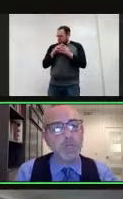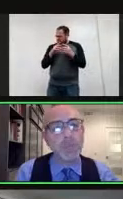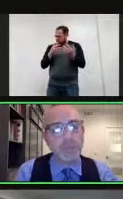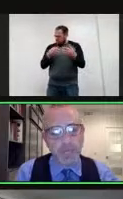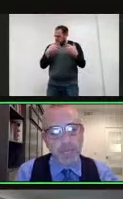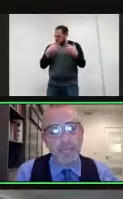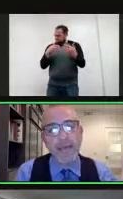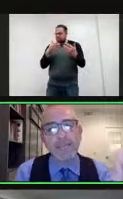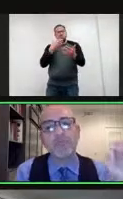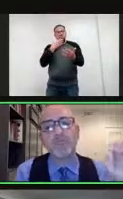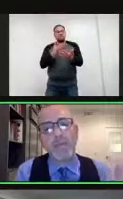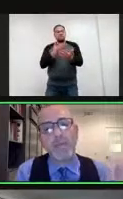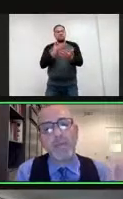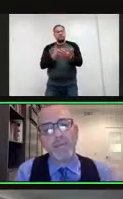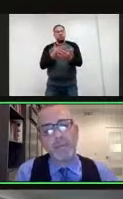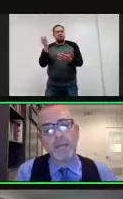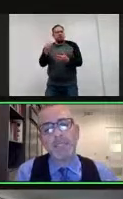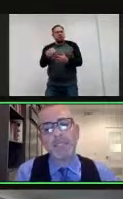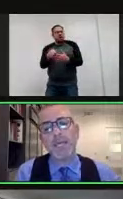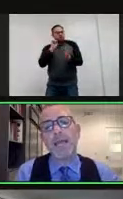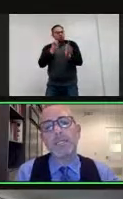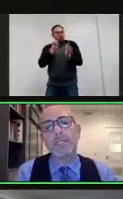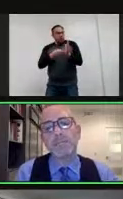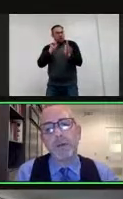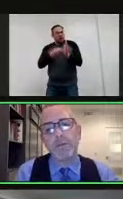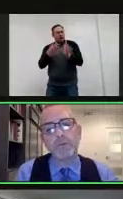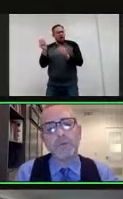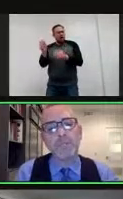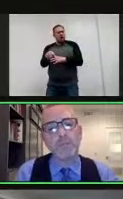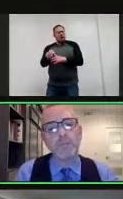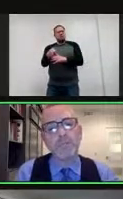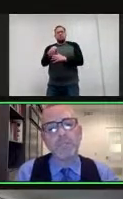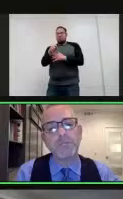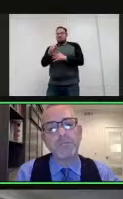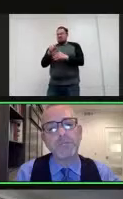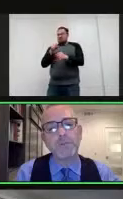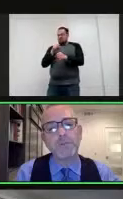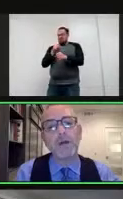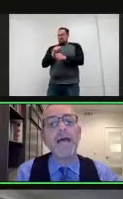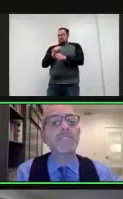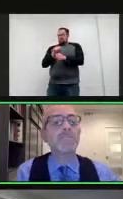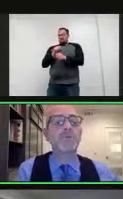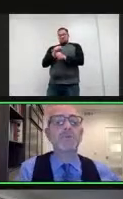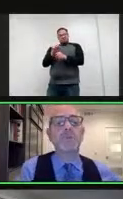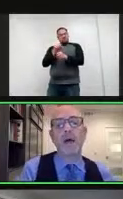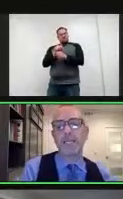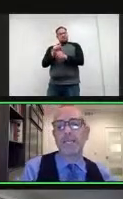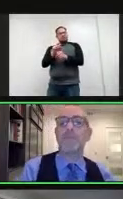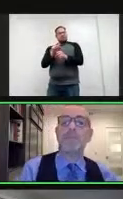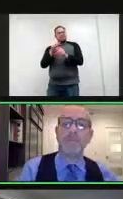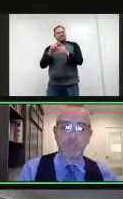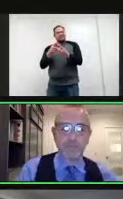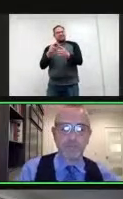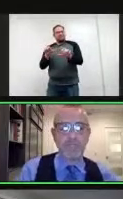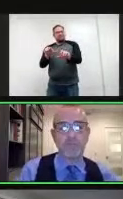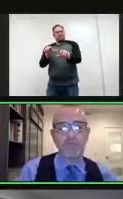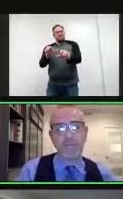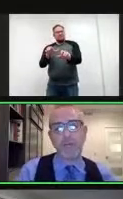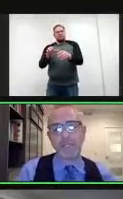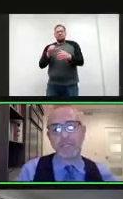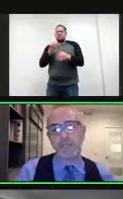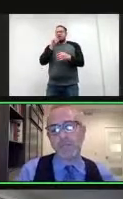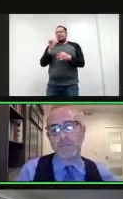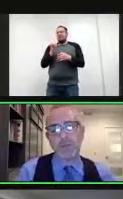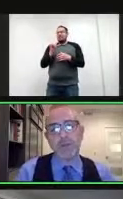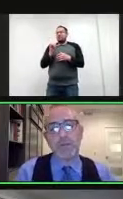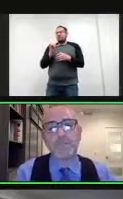it's a good thing in that it's recognized and it's a body of work that the district is doing work on, as opposed to it not even being surfaced and